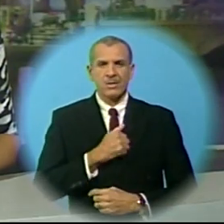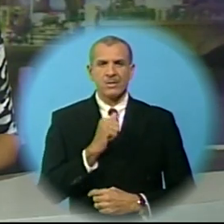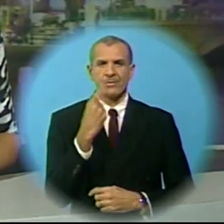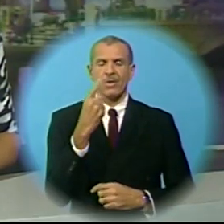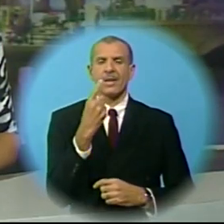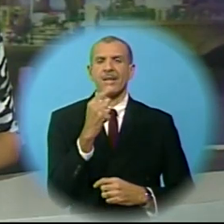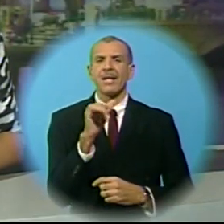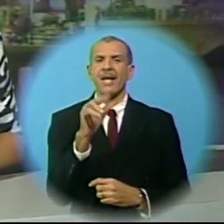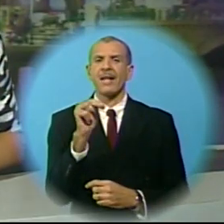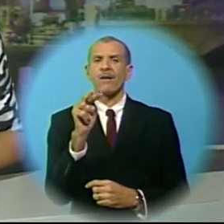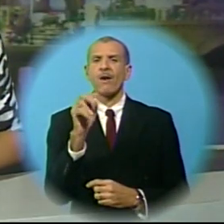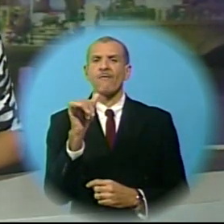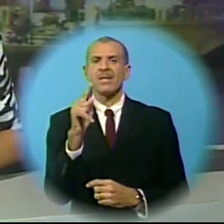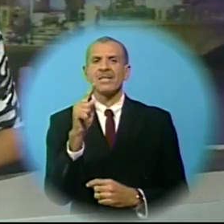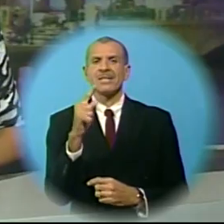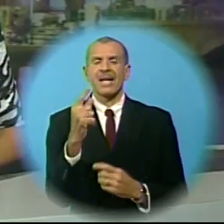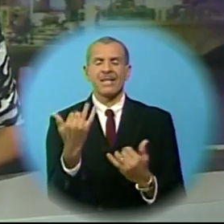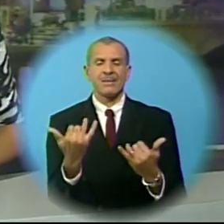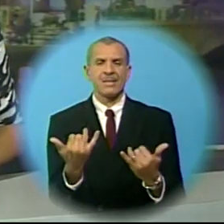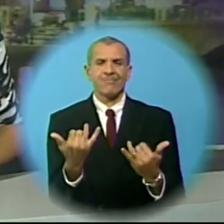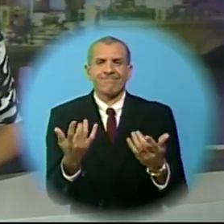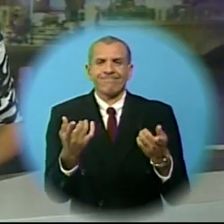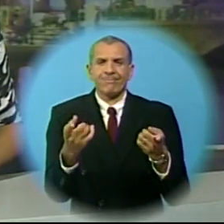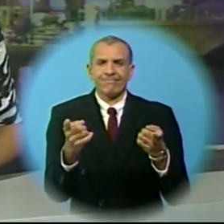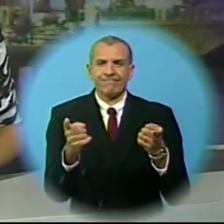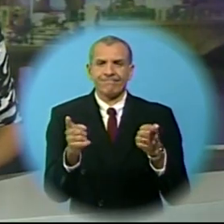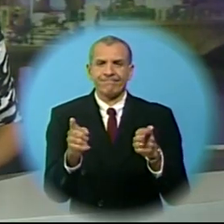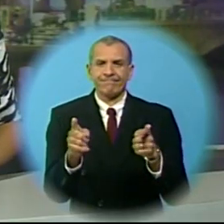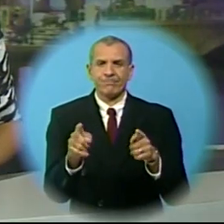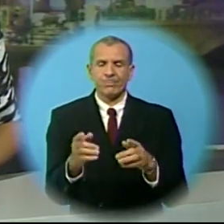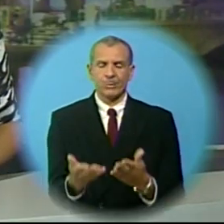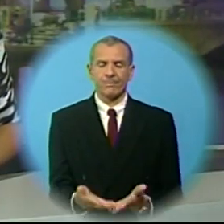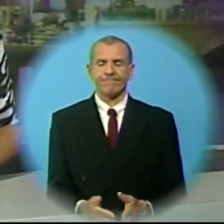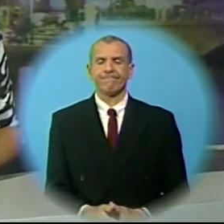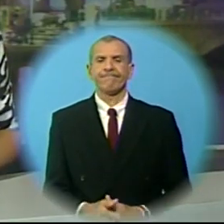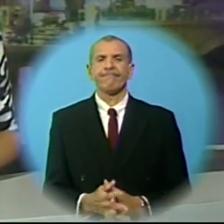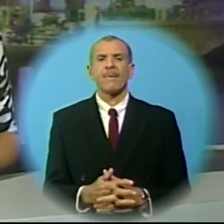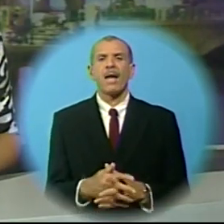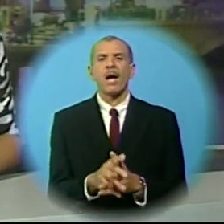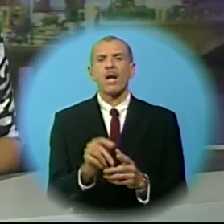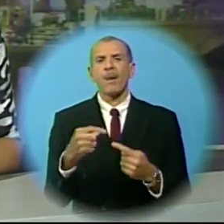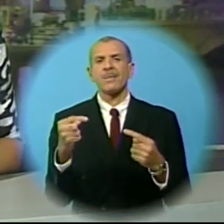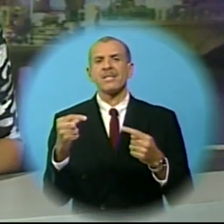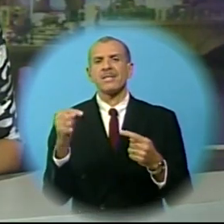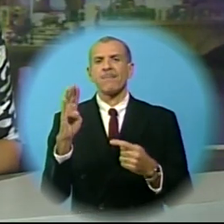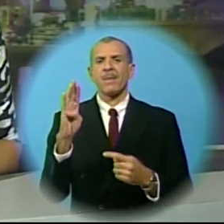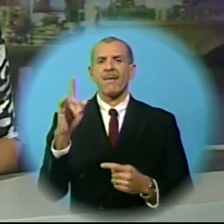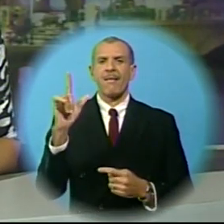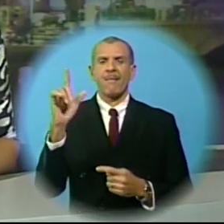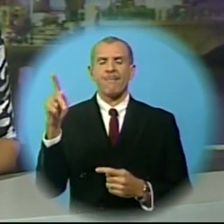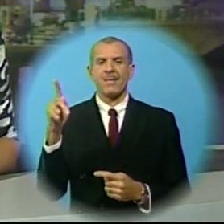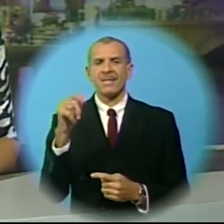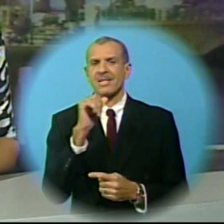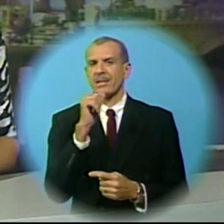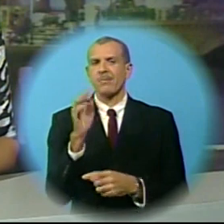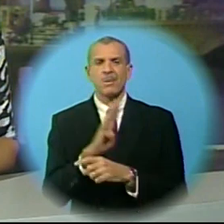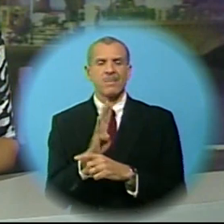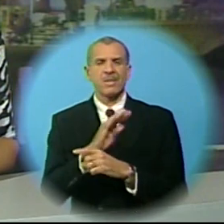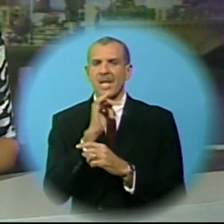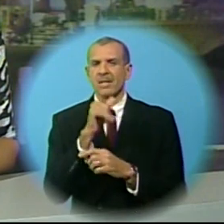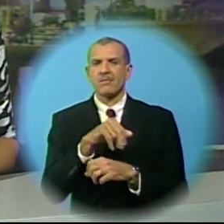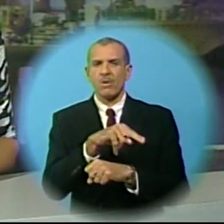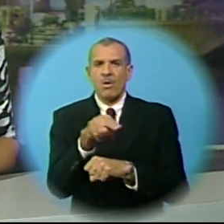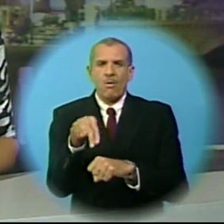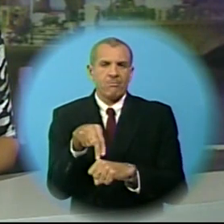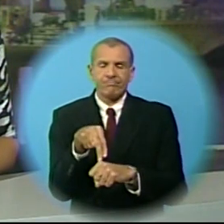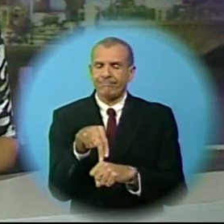the inconvenience that this may cause. While the opposition Barbados Labour Party says it cannot be business as usual at